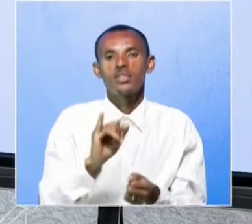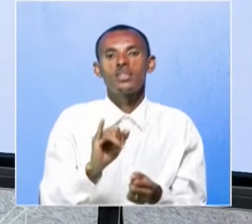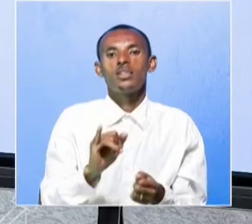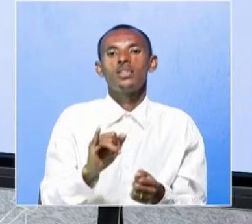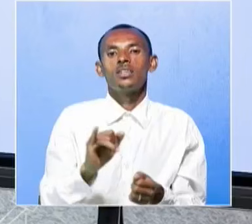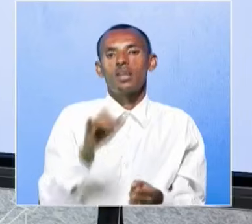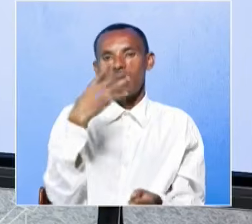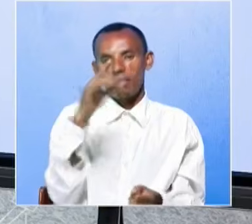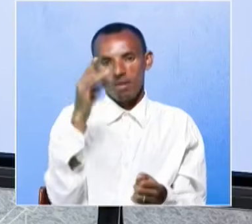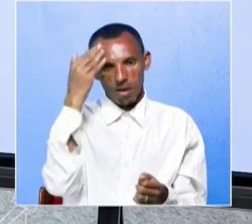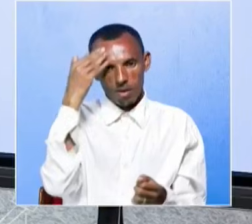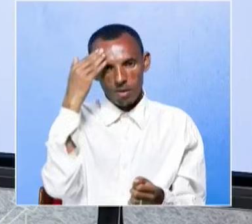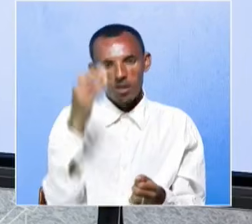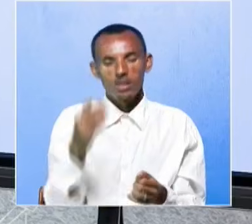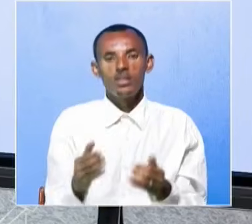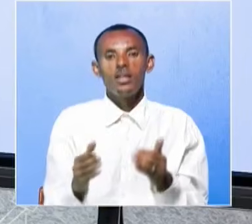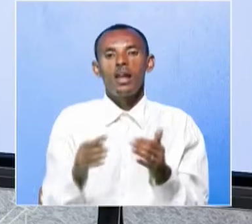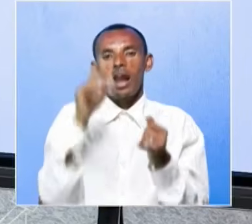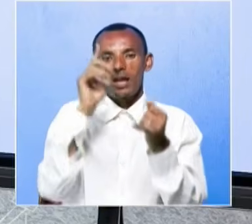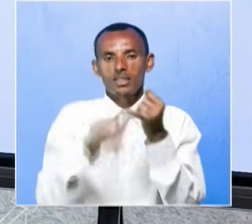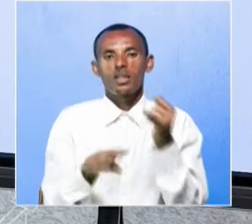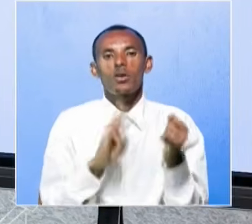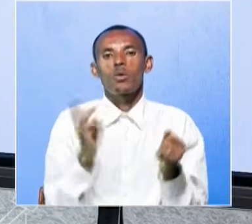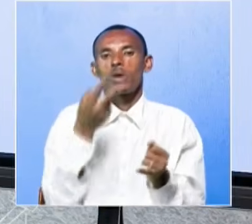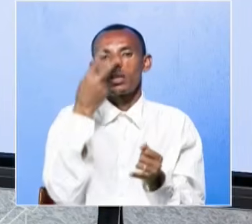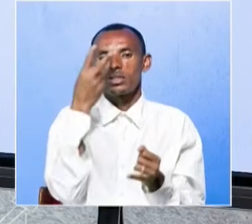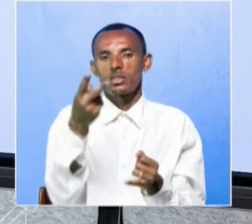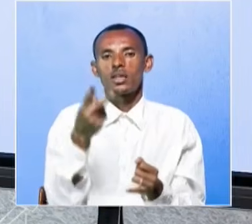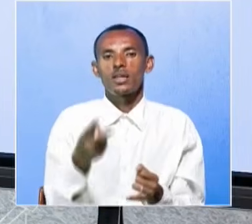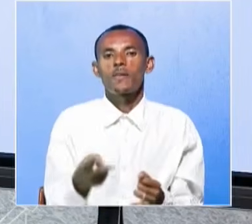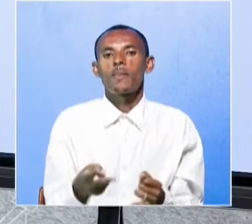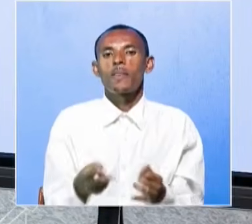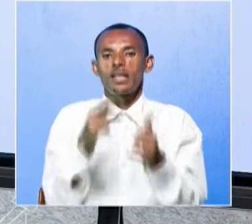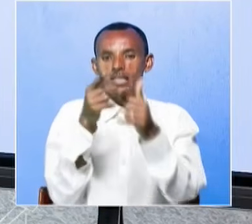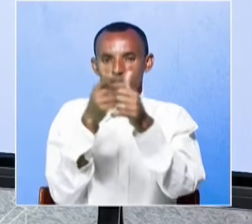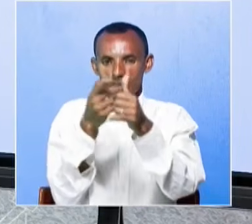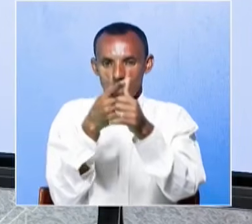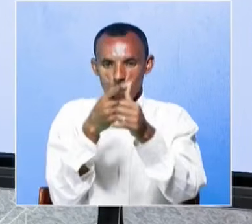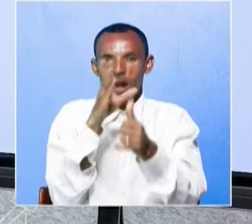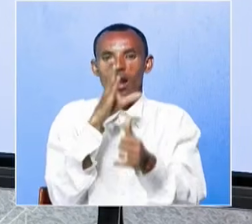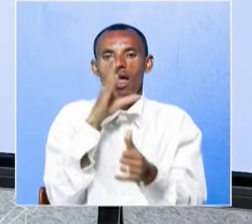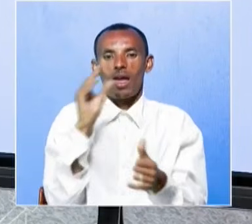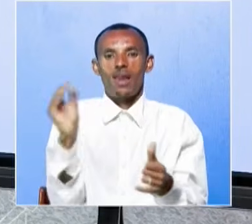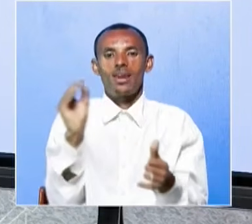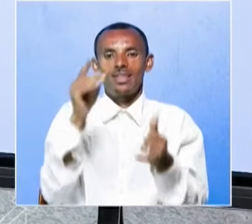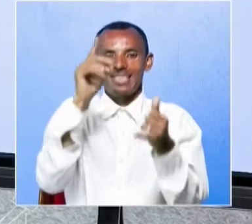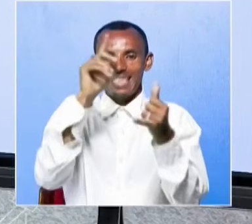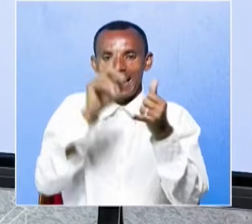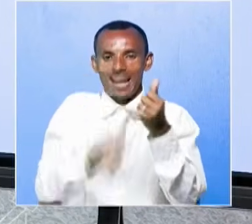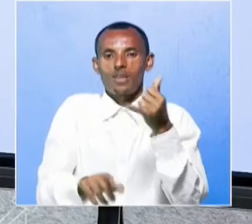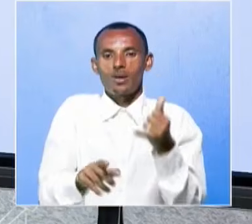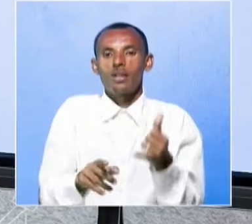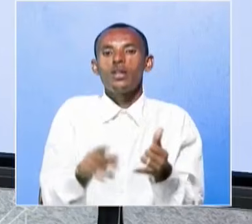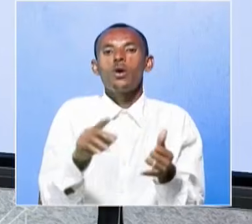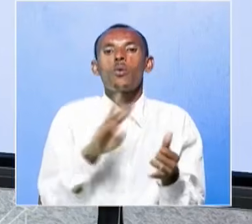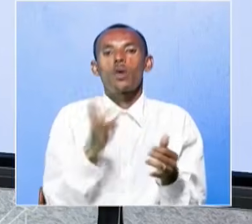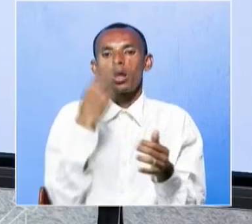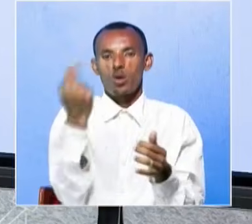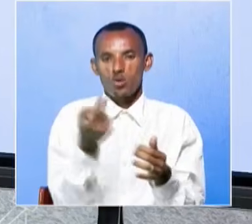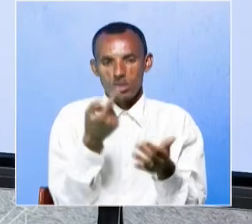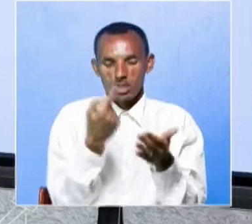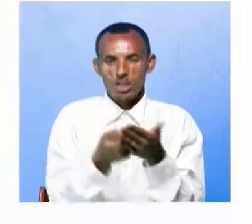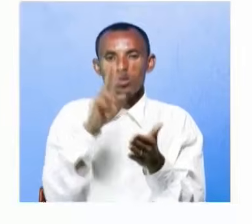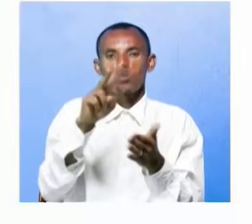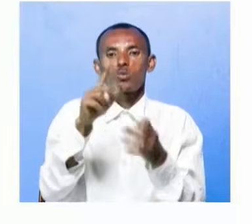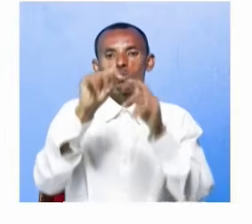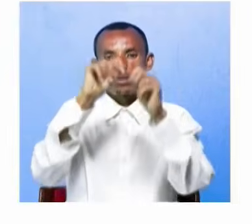Lastly, we can take this one and this. Okay, you can equate these two terms. Then you